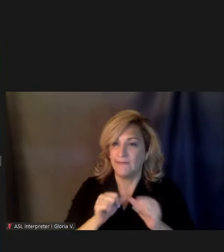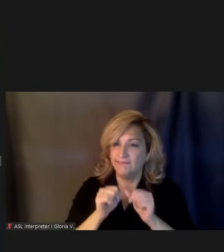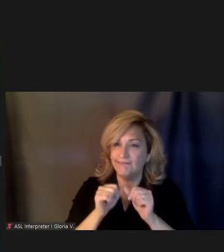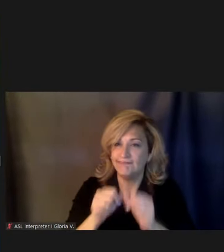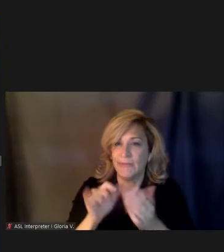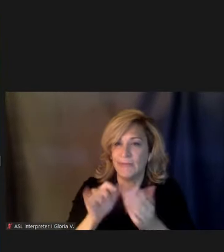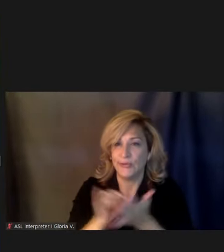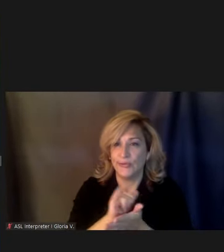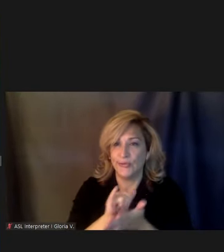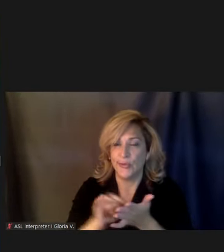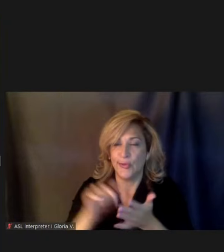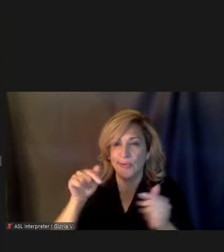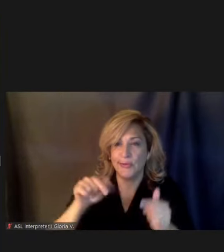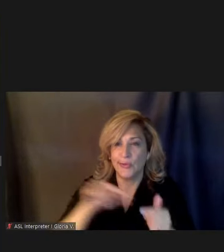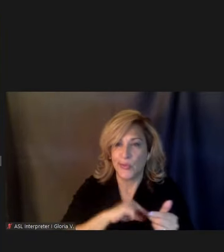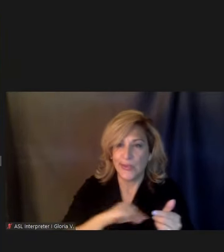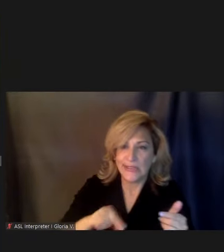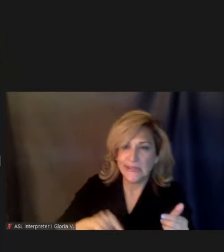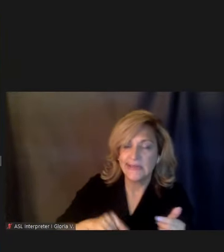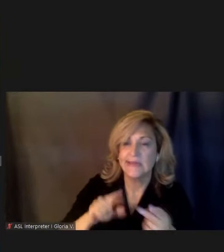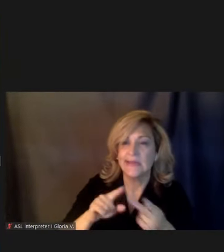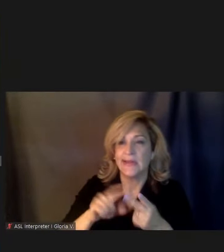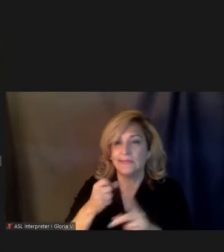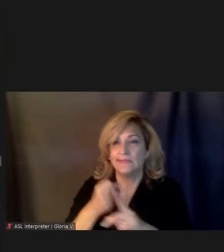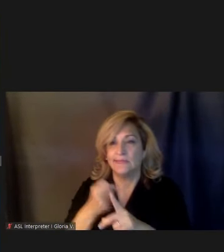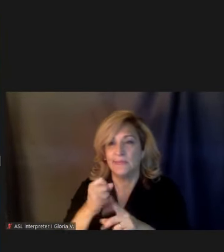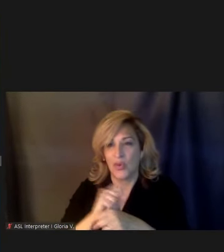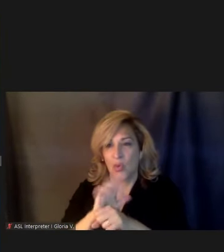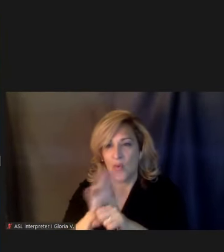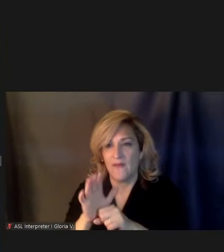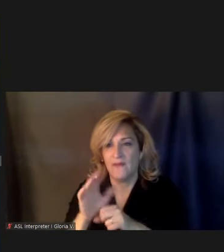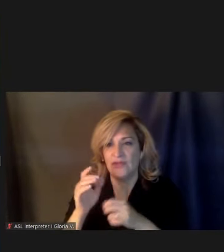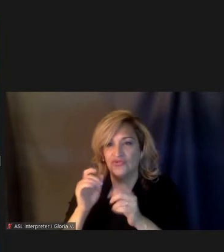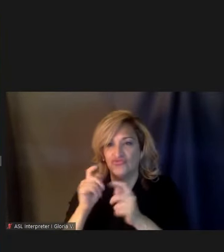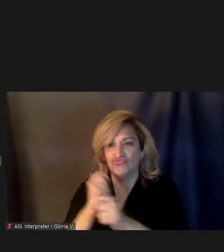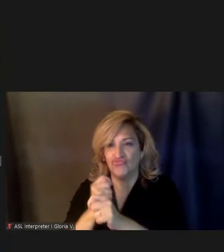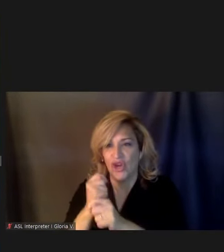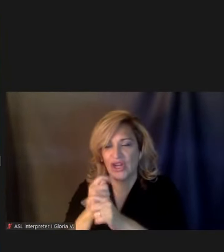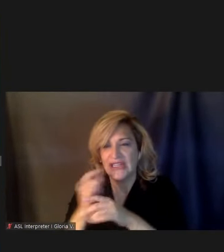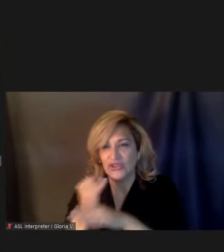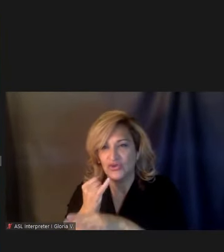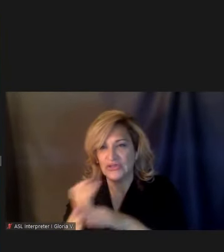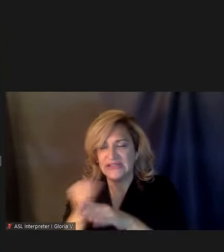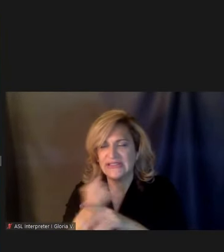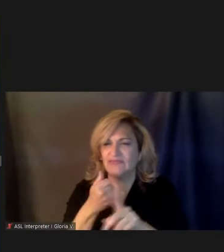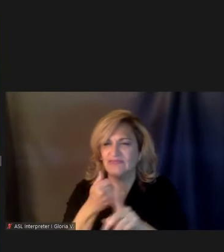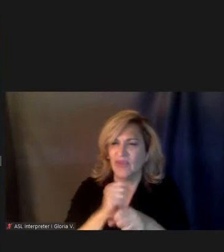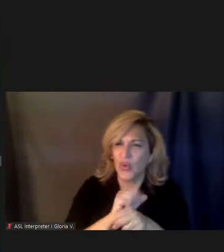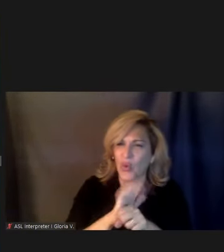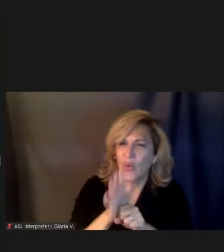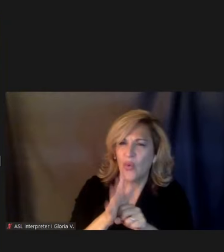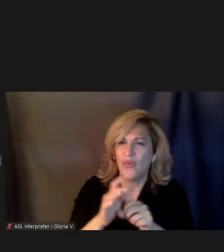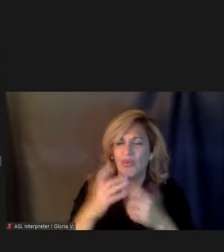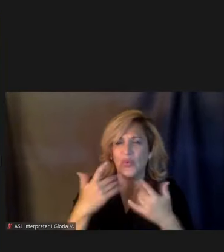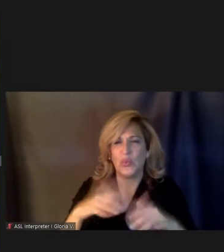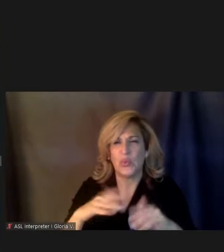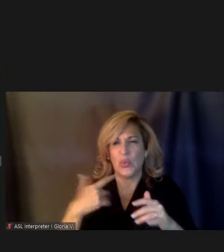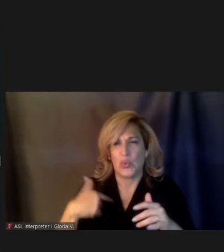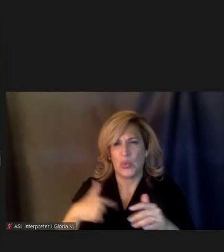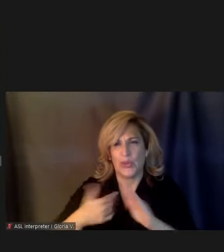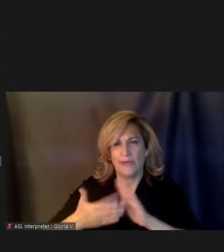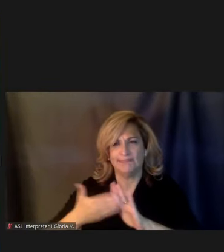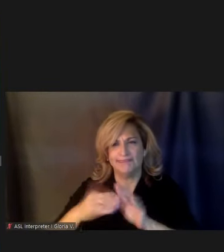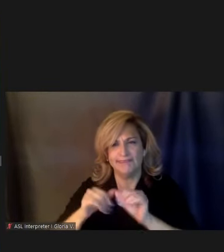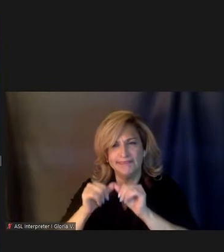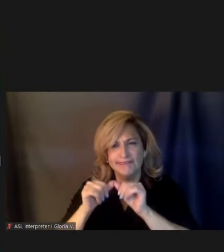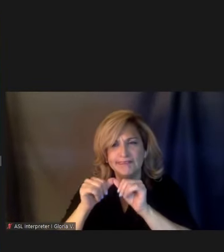industry. When COVID-19 was at its worst, trucking was at its best, keeping our economy moving forward every day by safely ensuring grocery shelves were